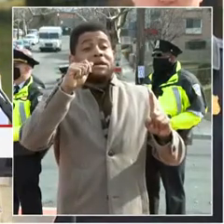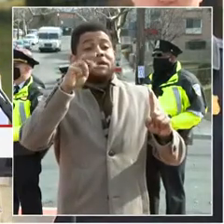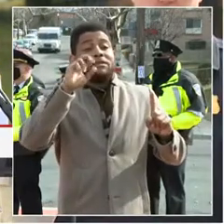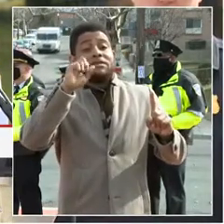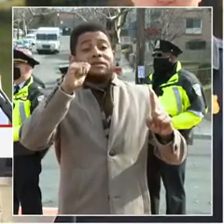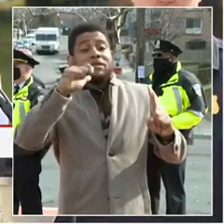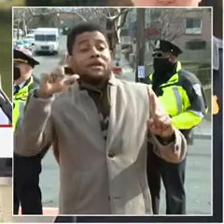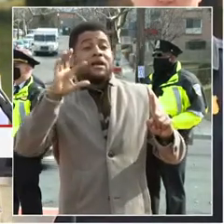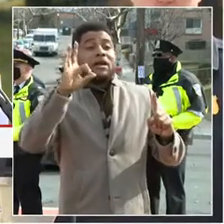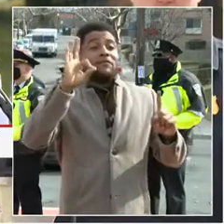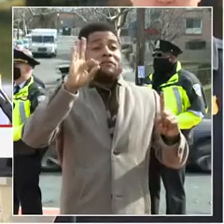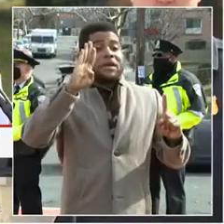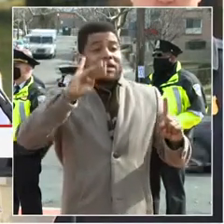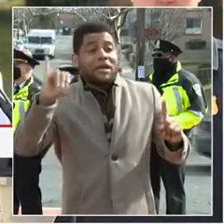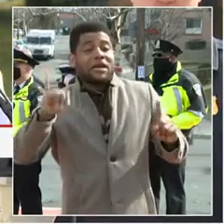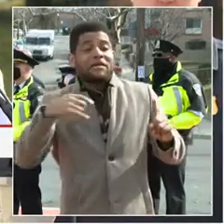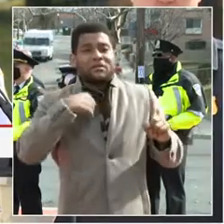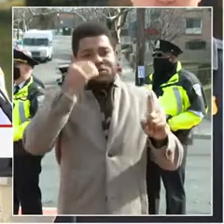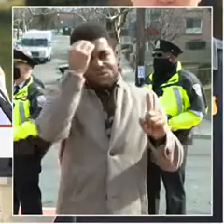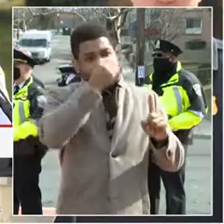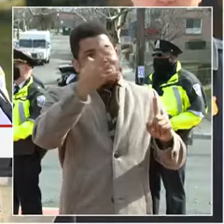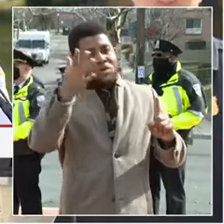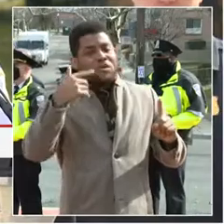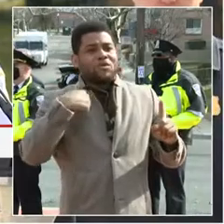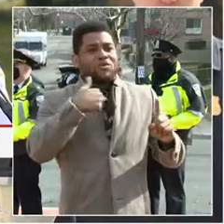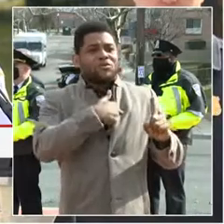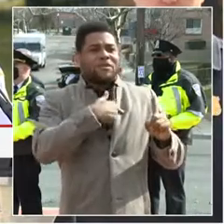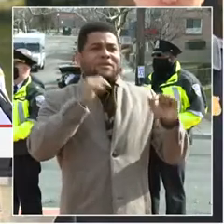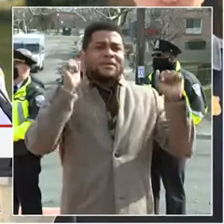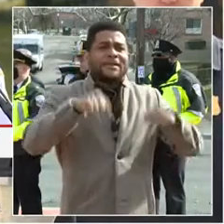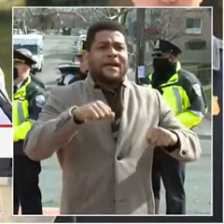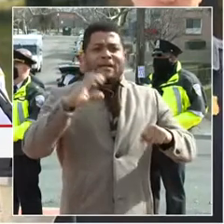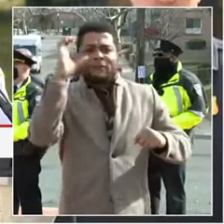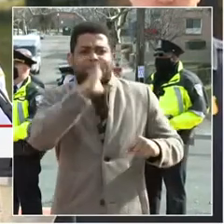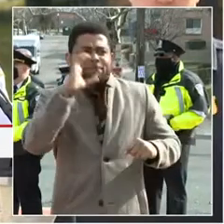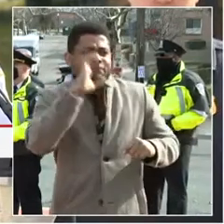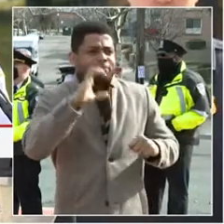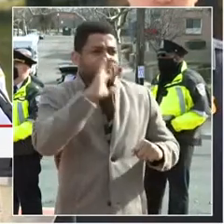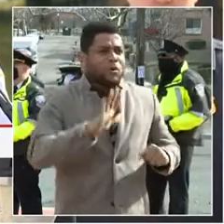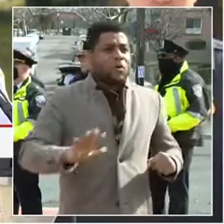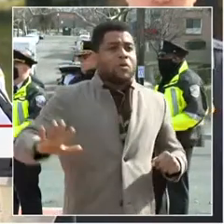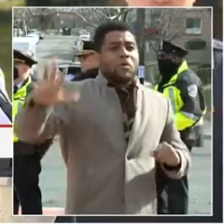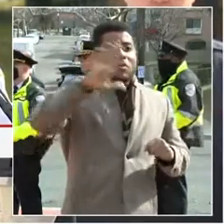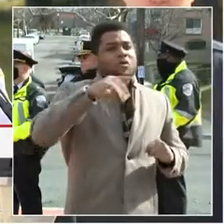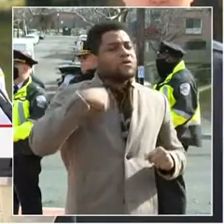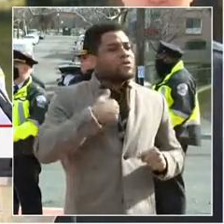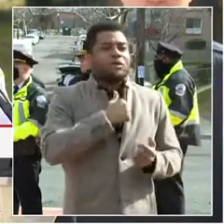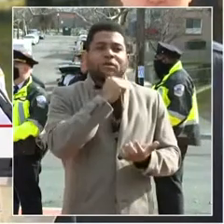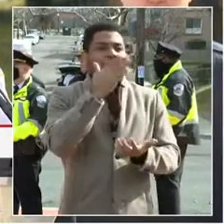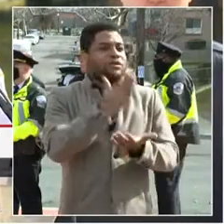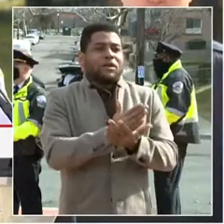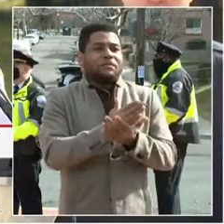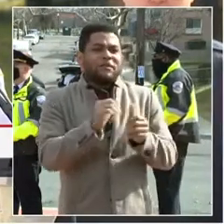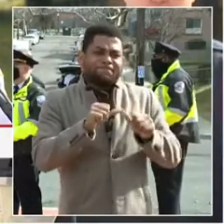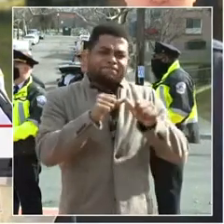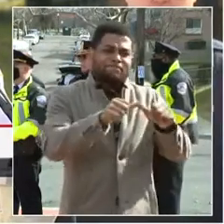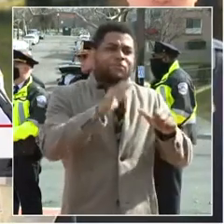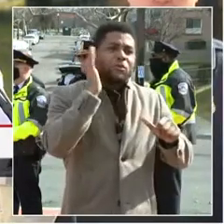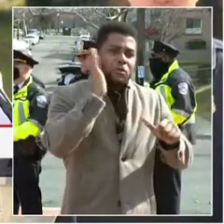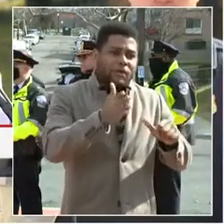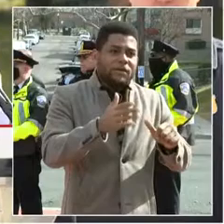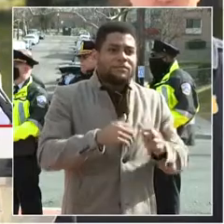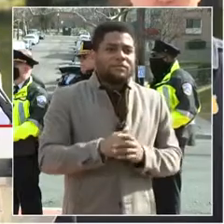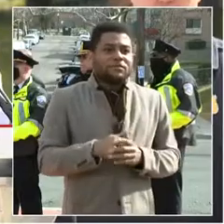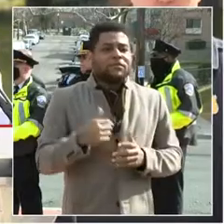reach is far and wide, and our efforts are relentless, and we will find you.